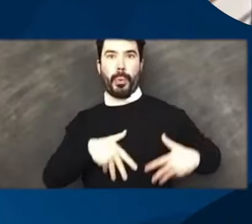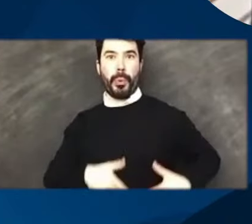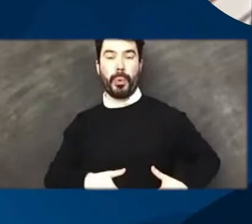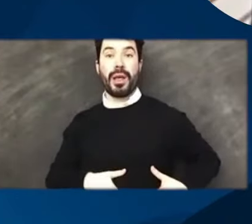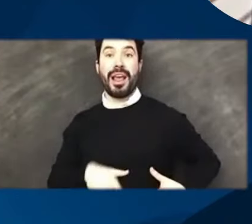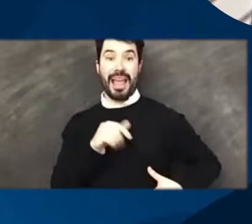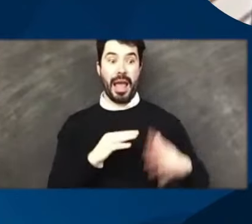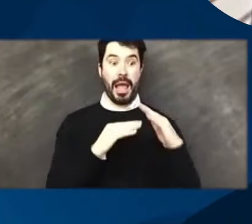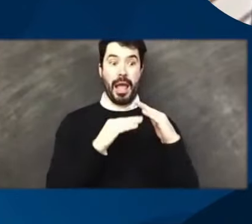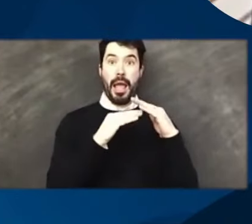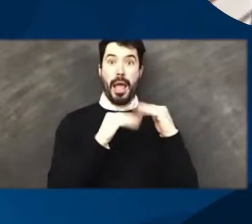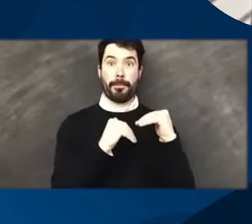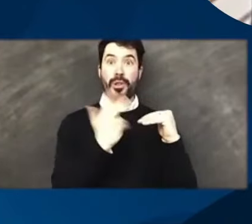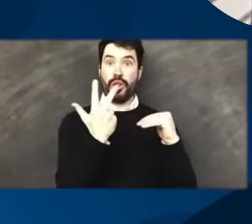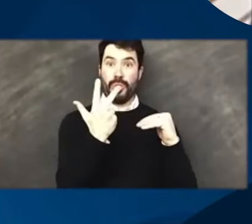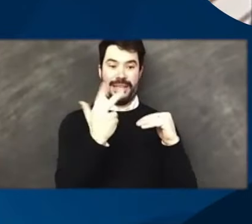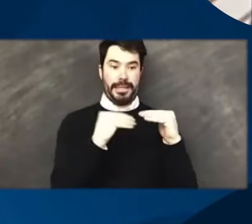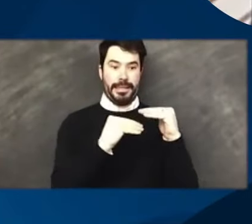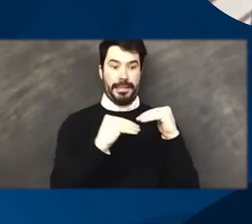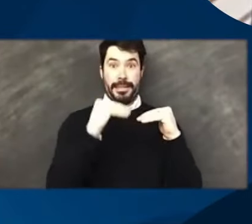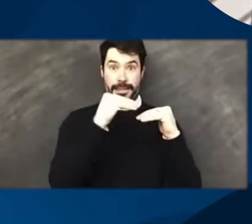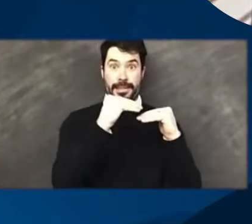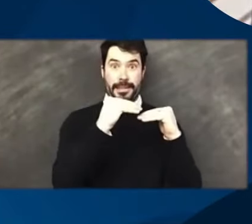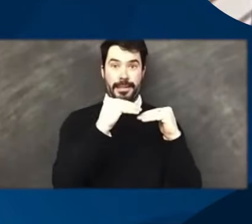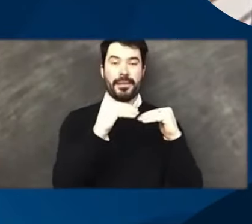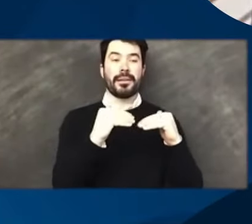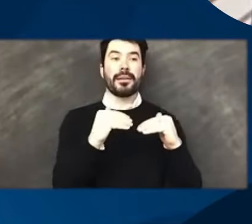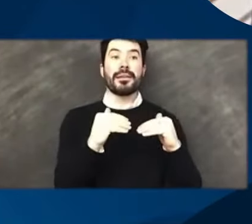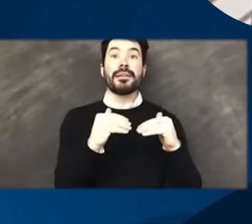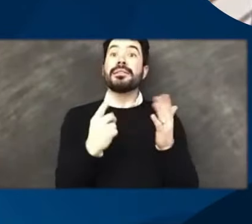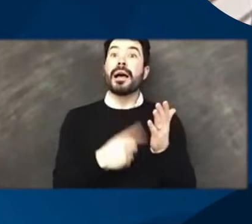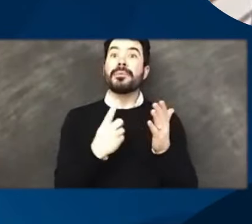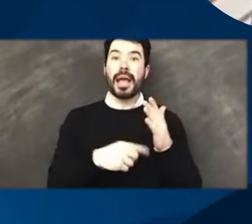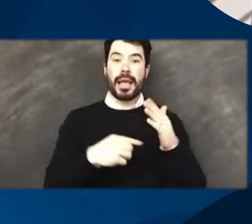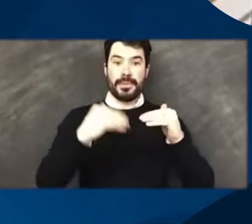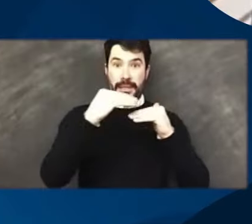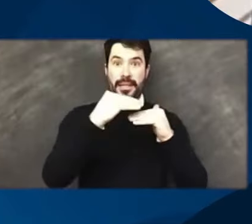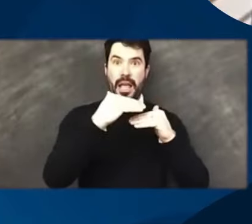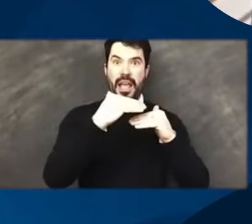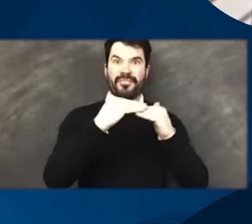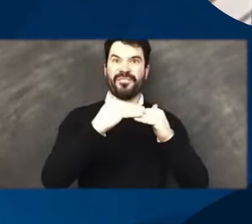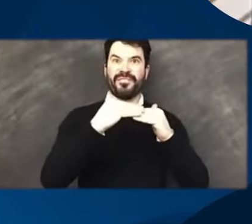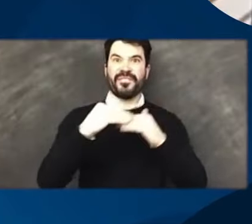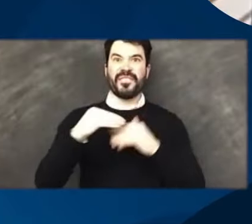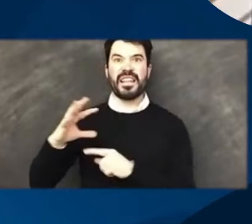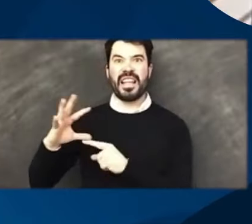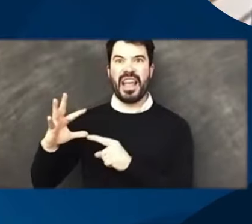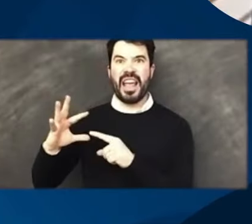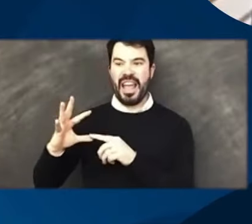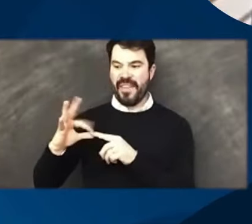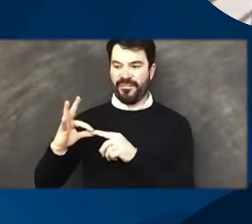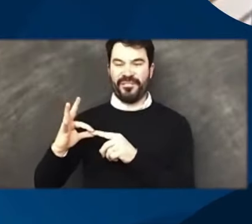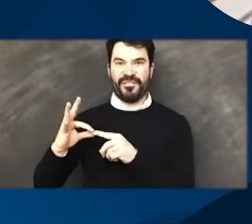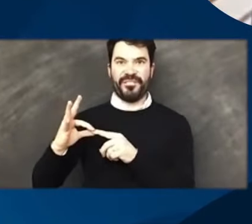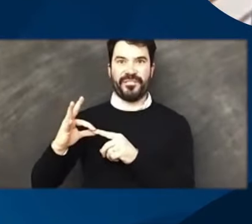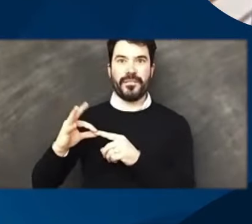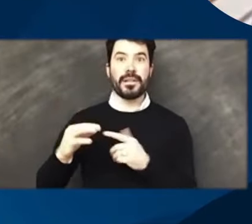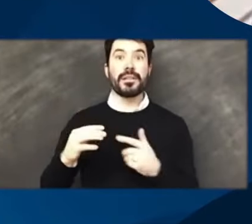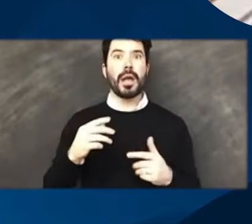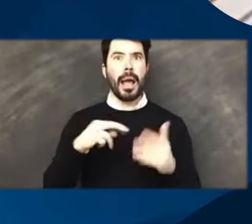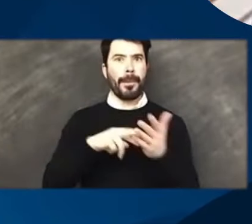it. And sometimes 2 of them can be fused together such that it looks and acts like there's only 2